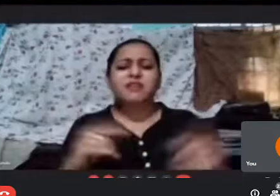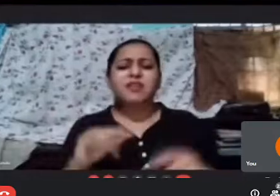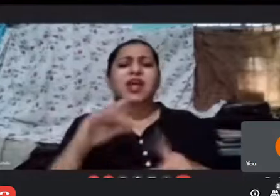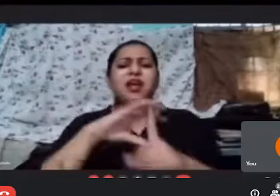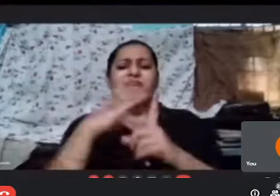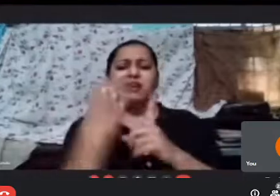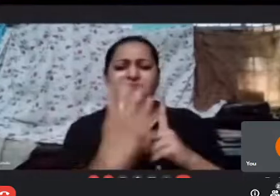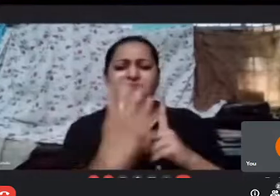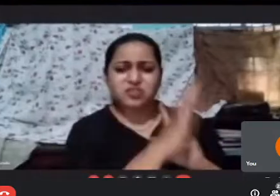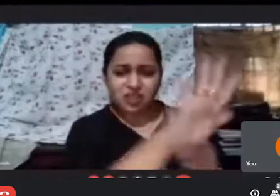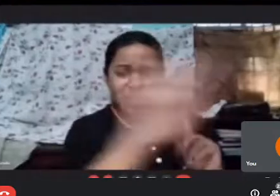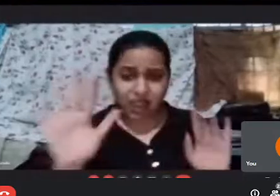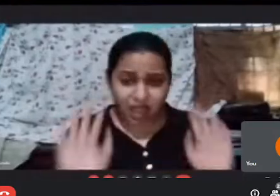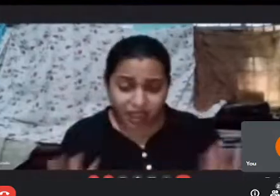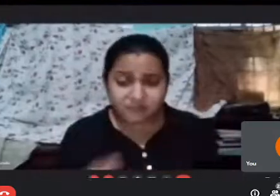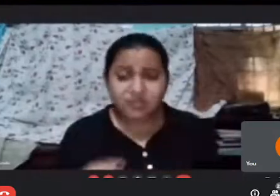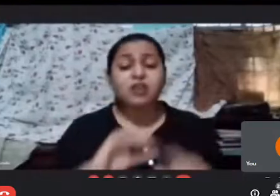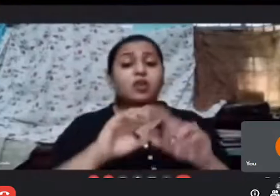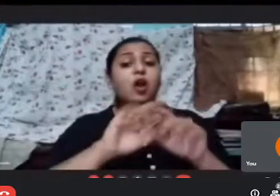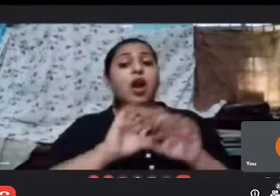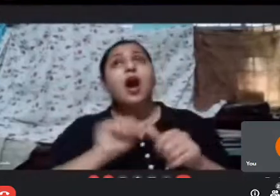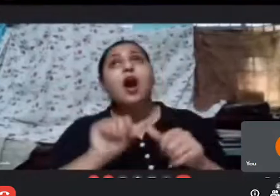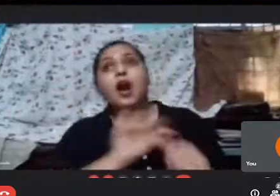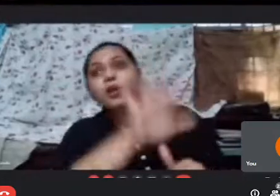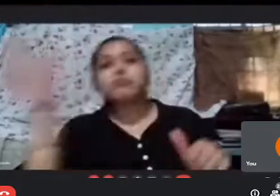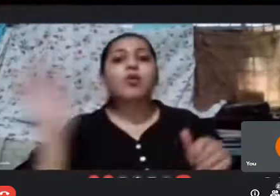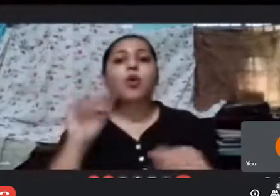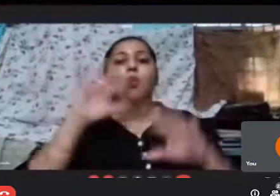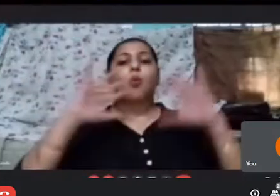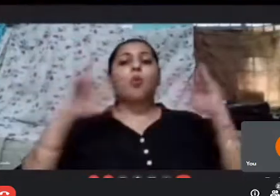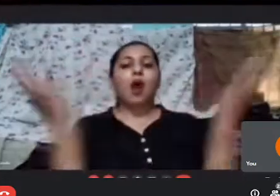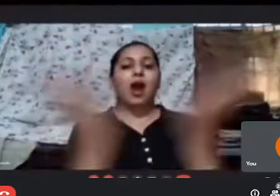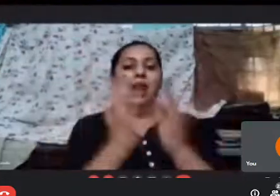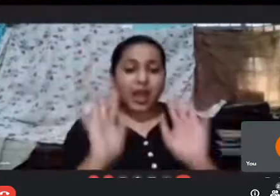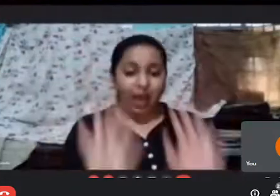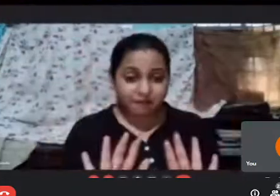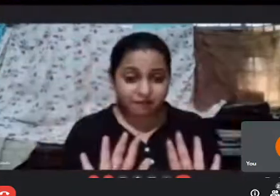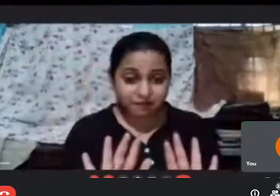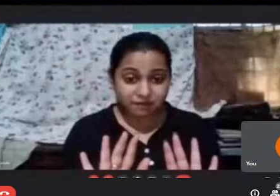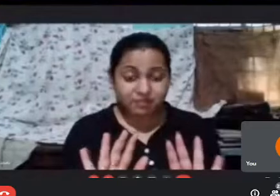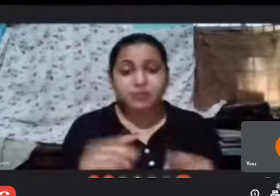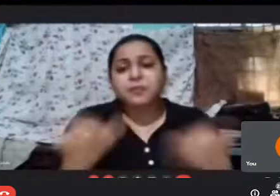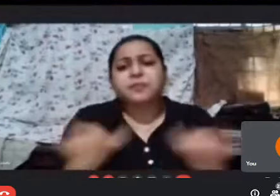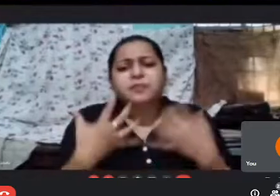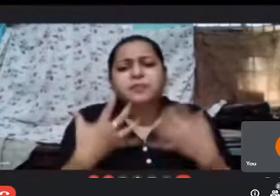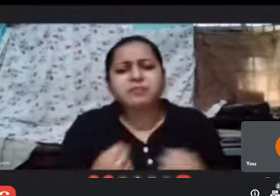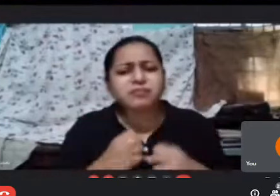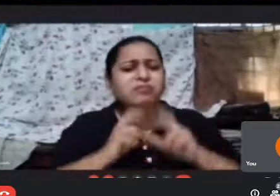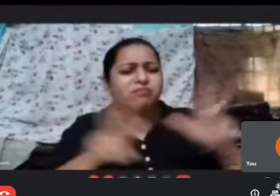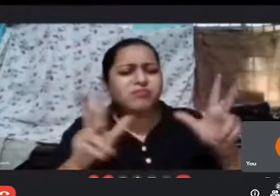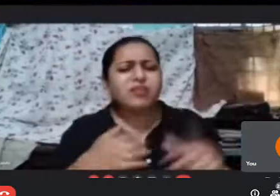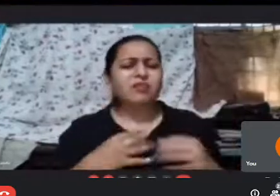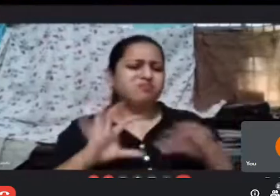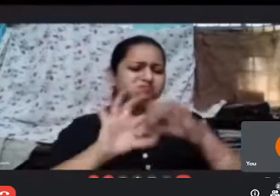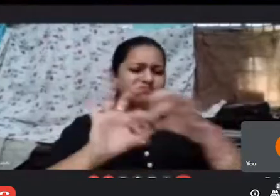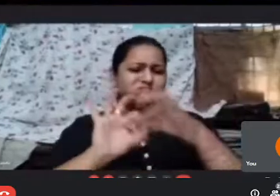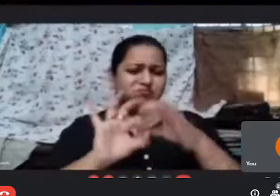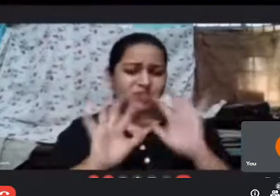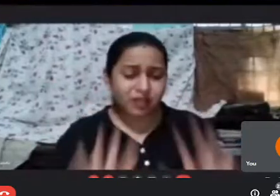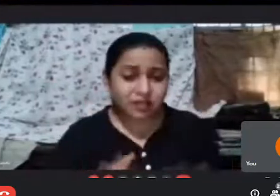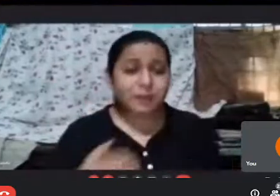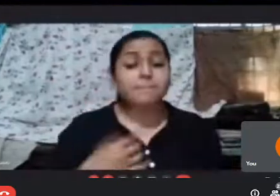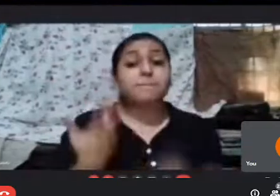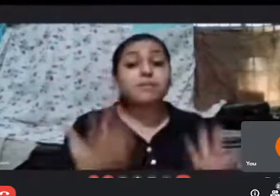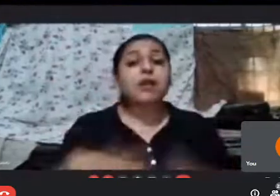the worldwide. We as a civilization have always attached great value to knowledge, especially in